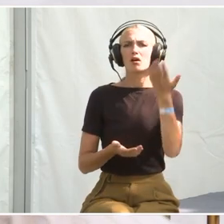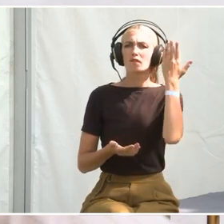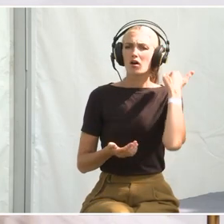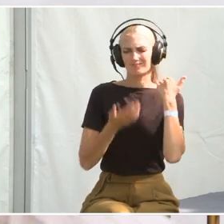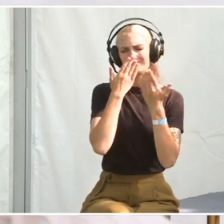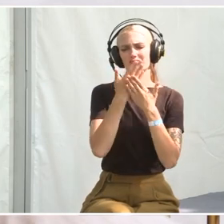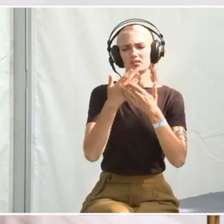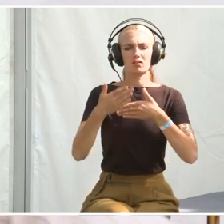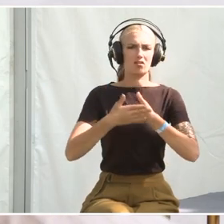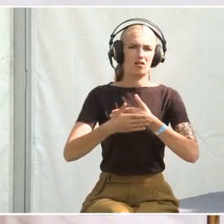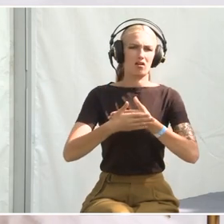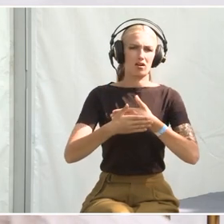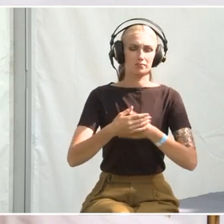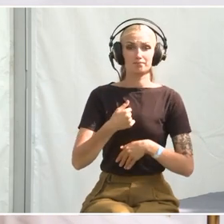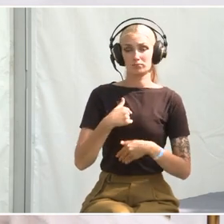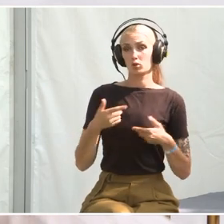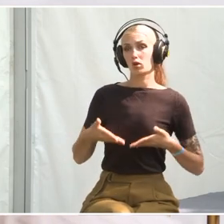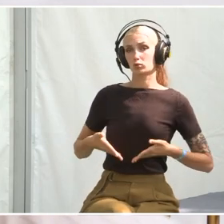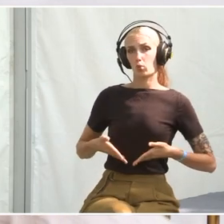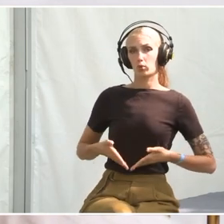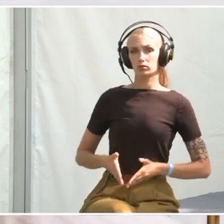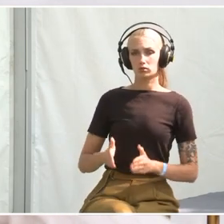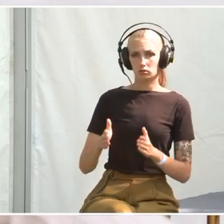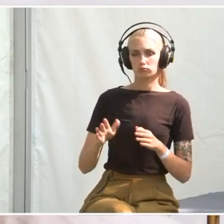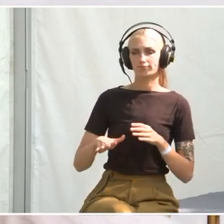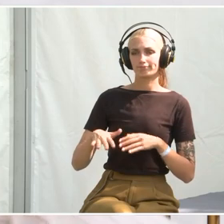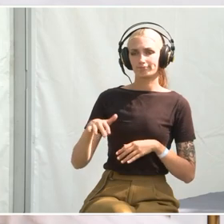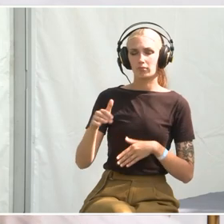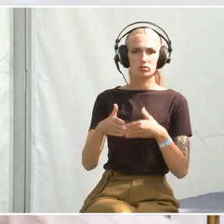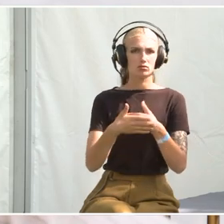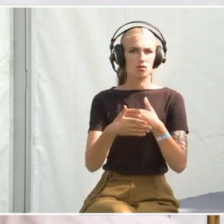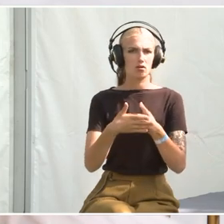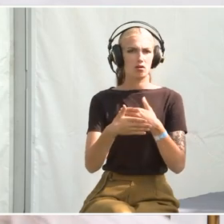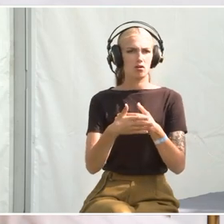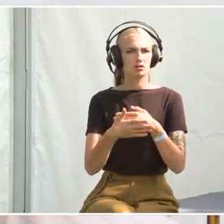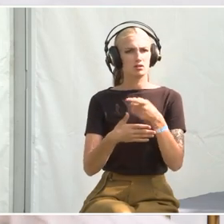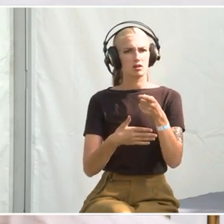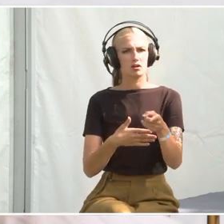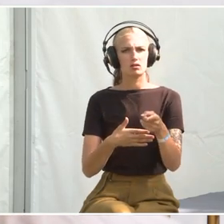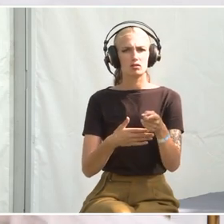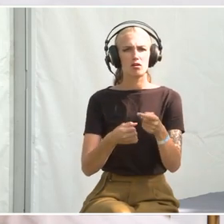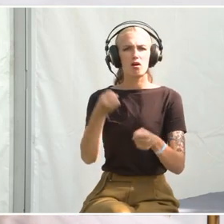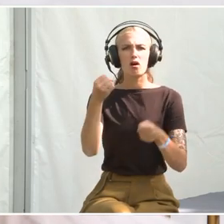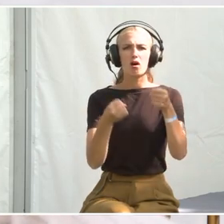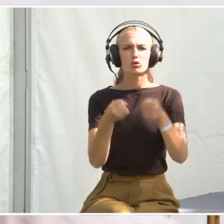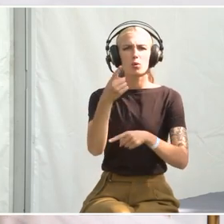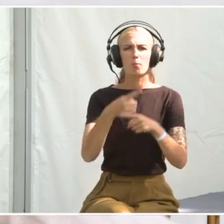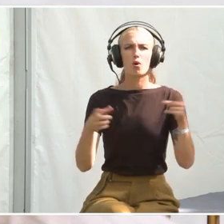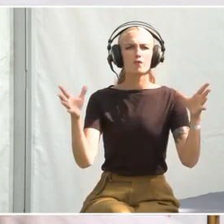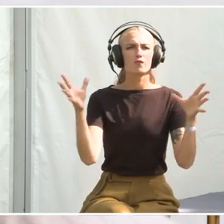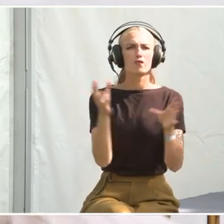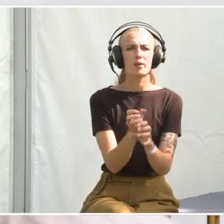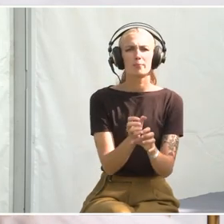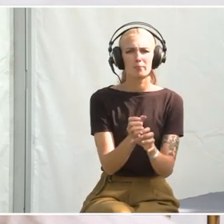Tallinn, when I was born, then Tallinn had less than half the cars it has right now, and people were getting